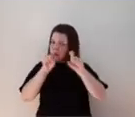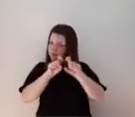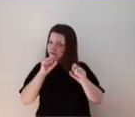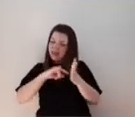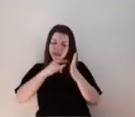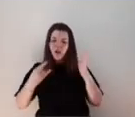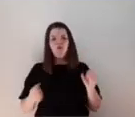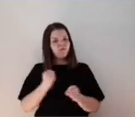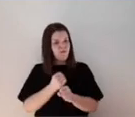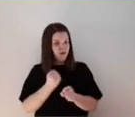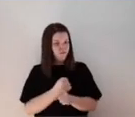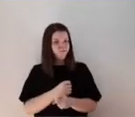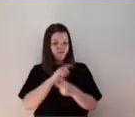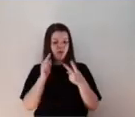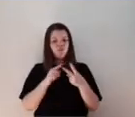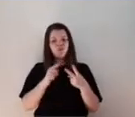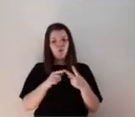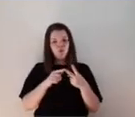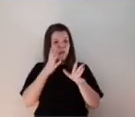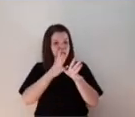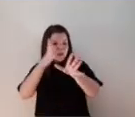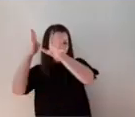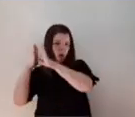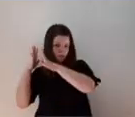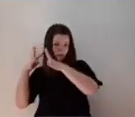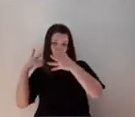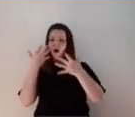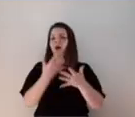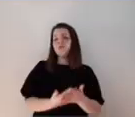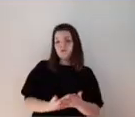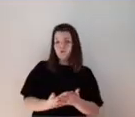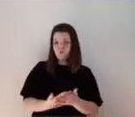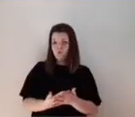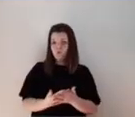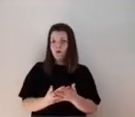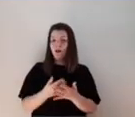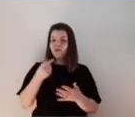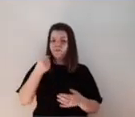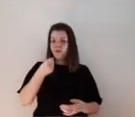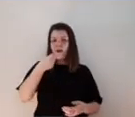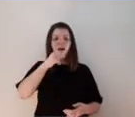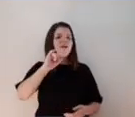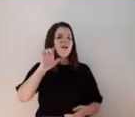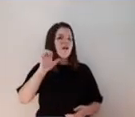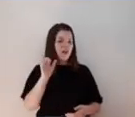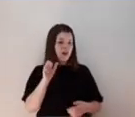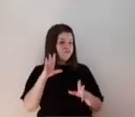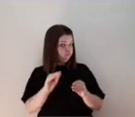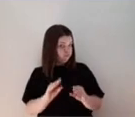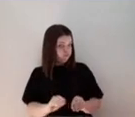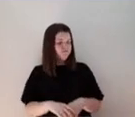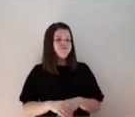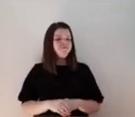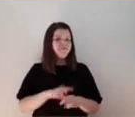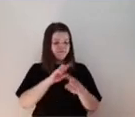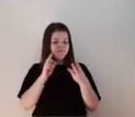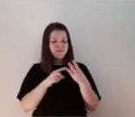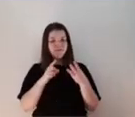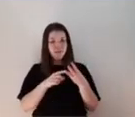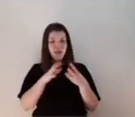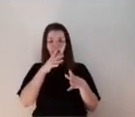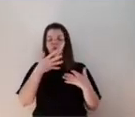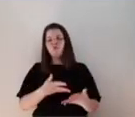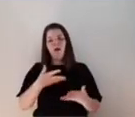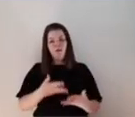is developing mobile apps and technology companies. And I have been working with Agile my last 10 years, and I